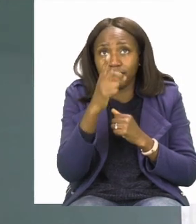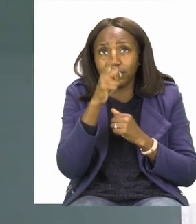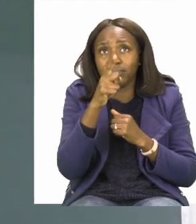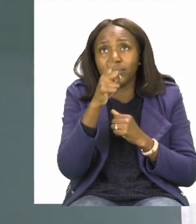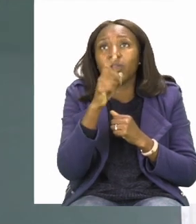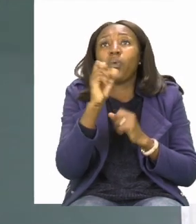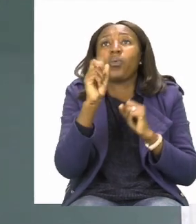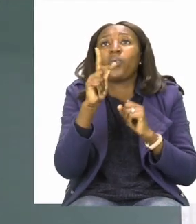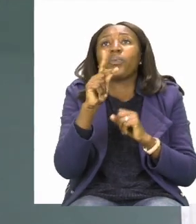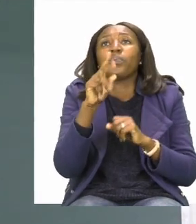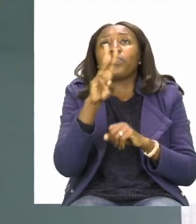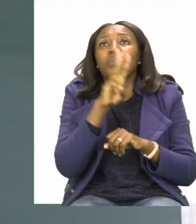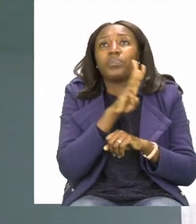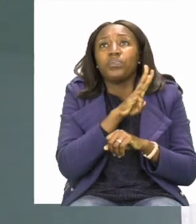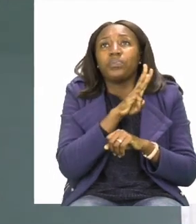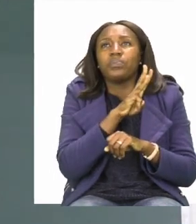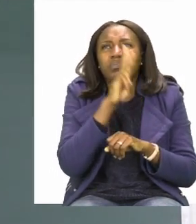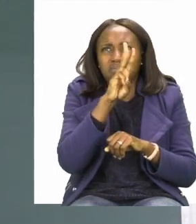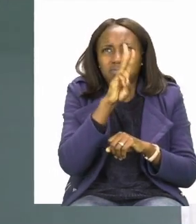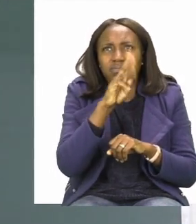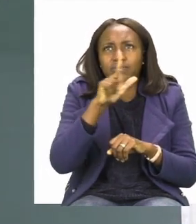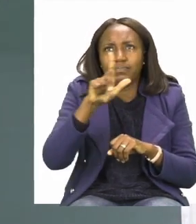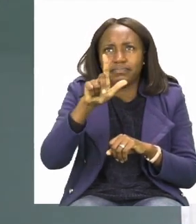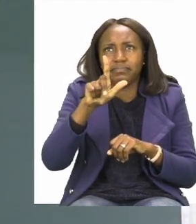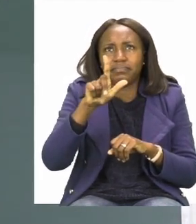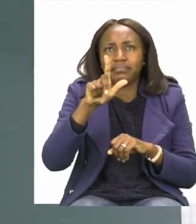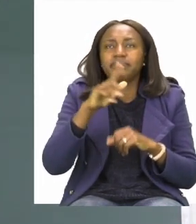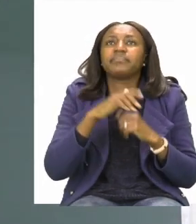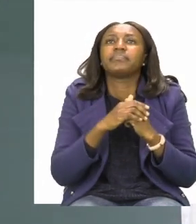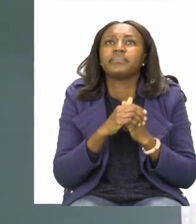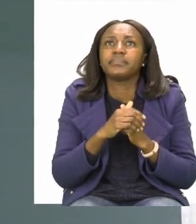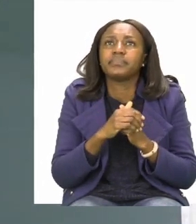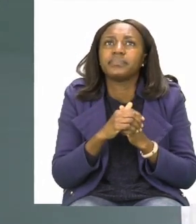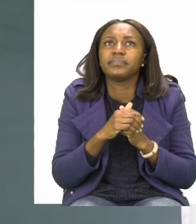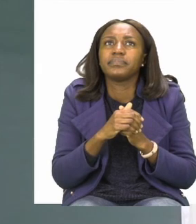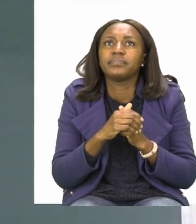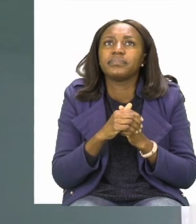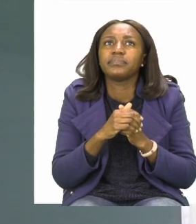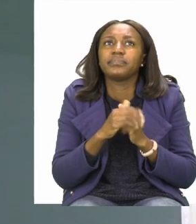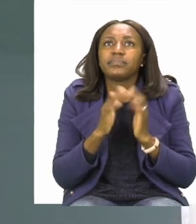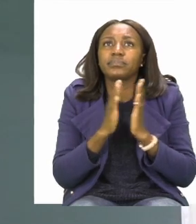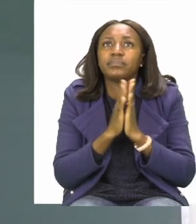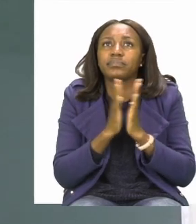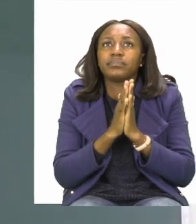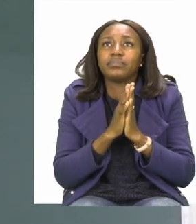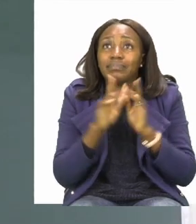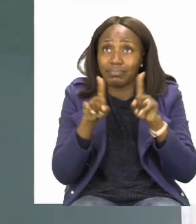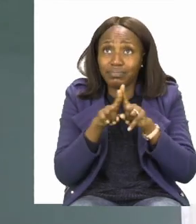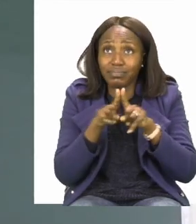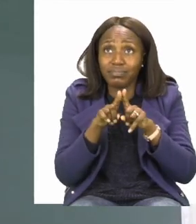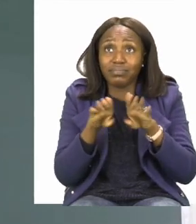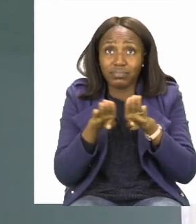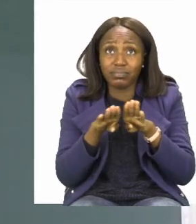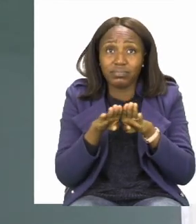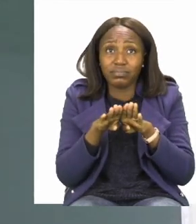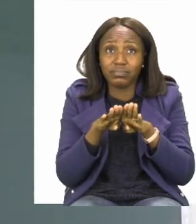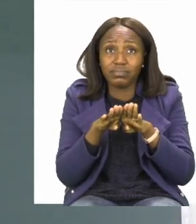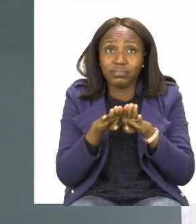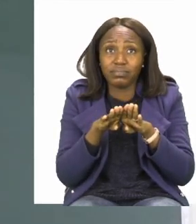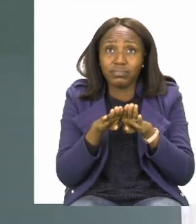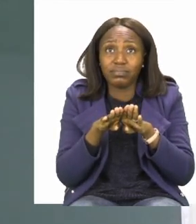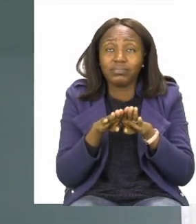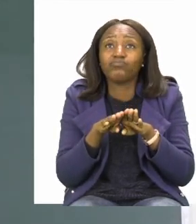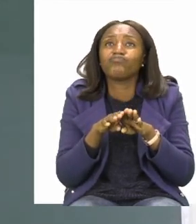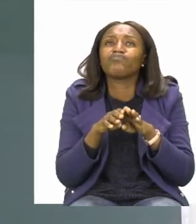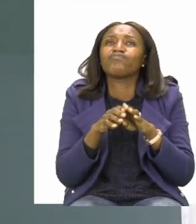the 3-liter mark. So go ahead and try the same as well. This is why we need